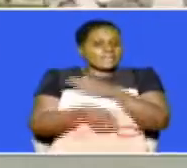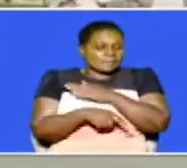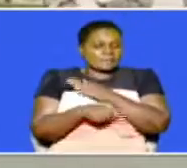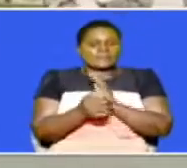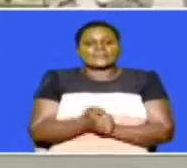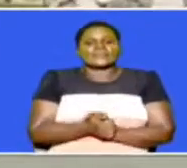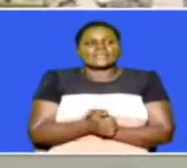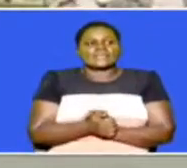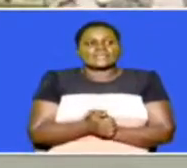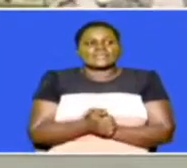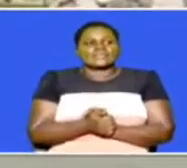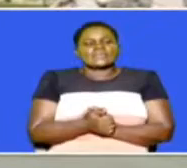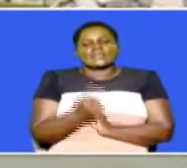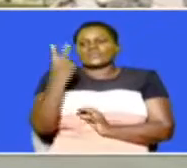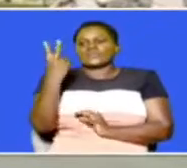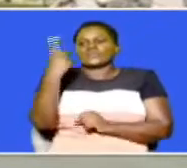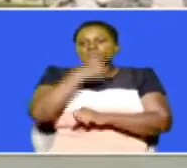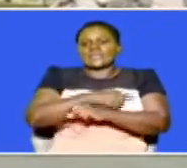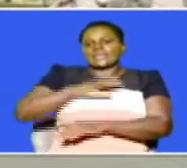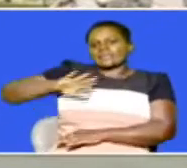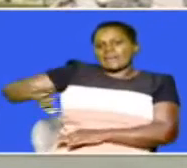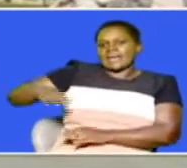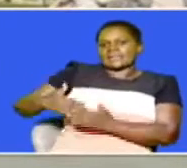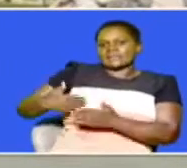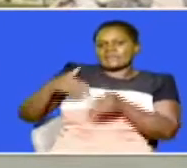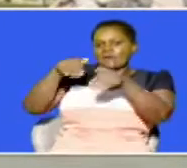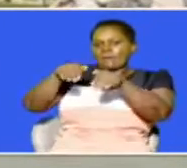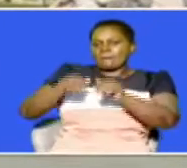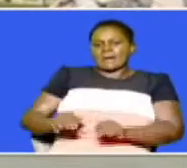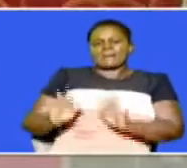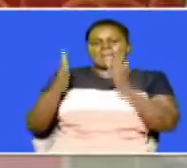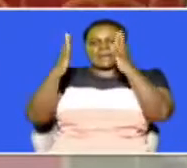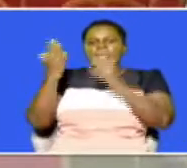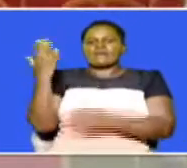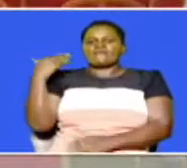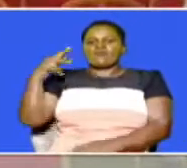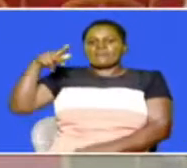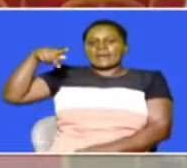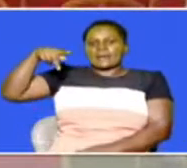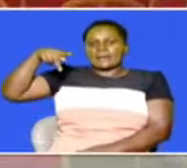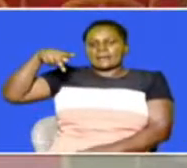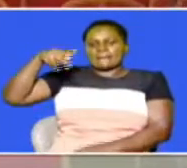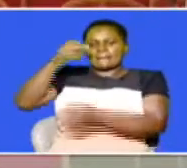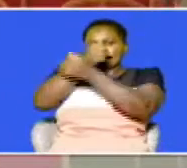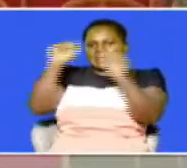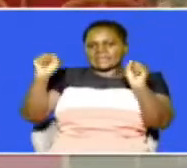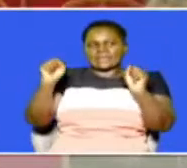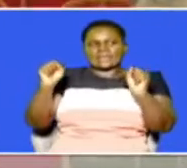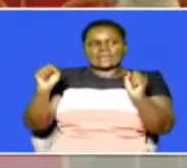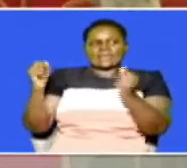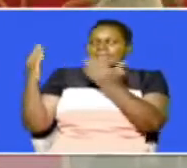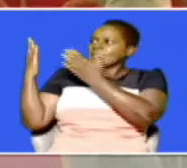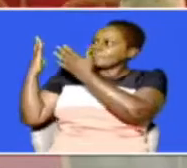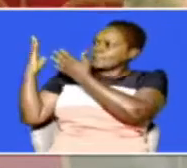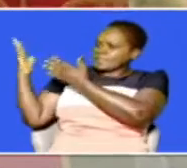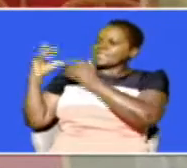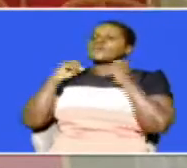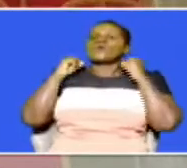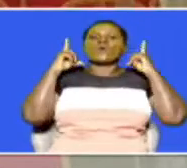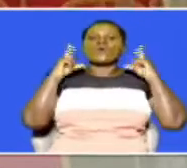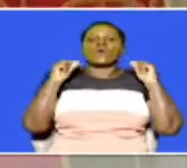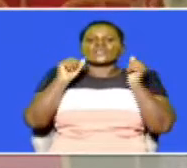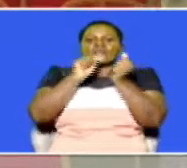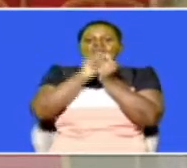touched. With just 2 days remaining before the burial ceremony of the former president Mwai Kibaki, this is the dome that will host at